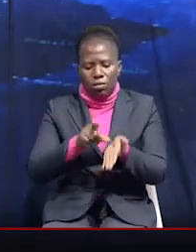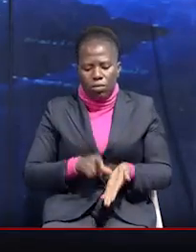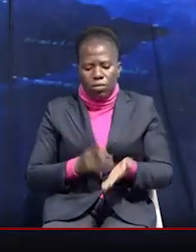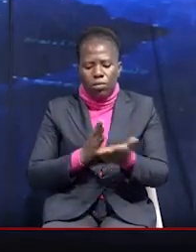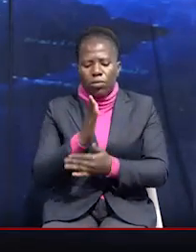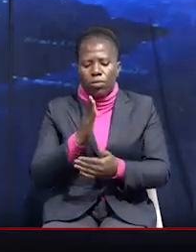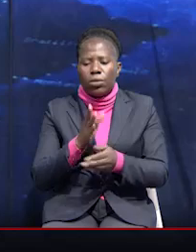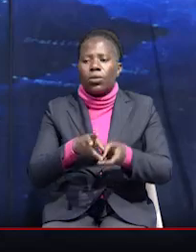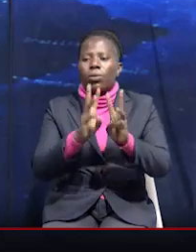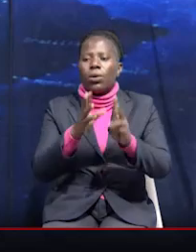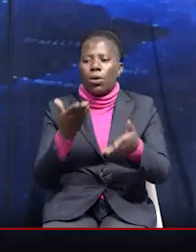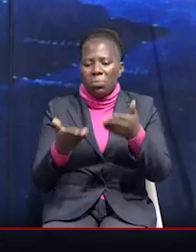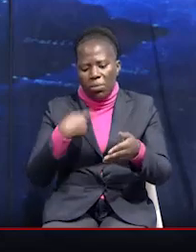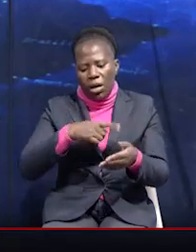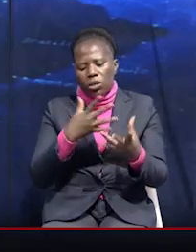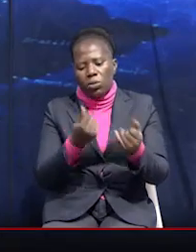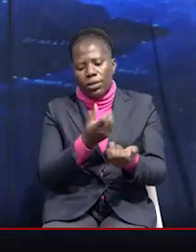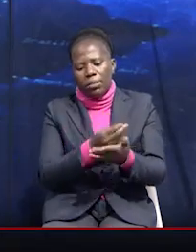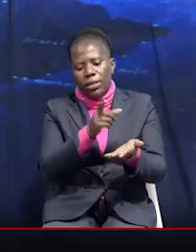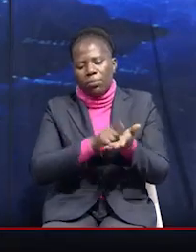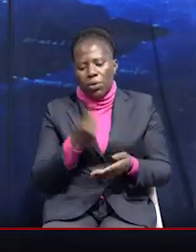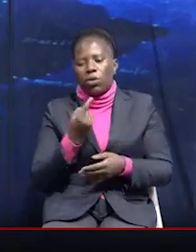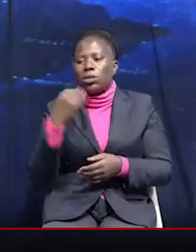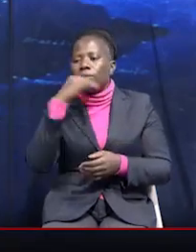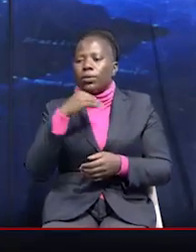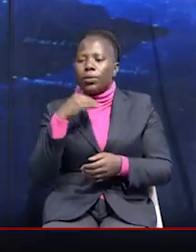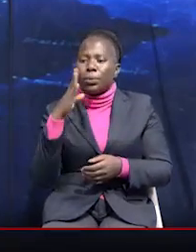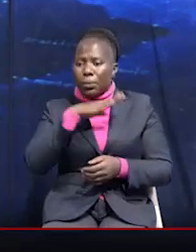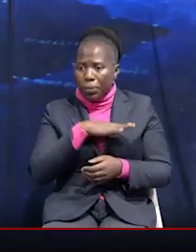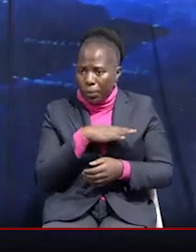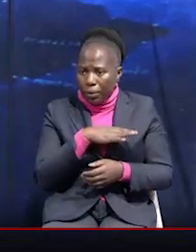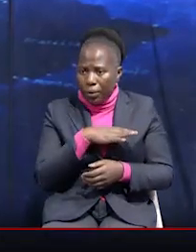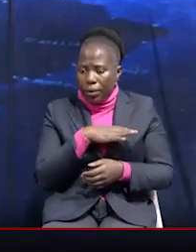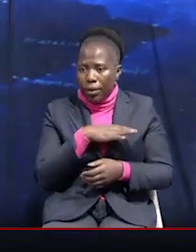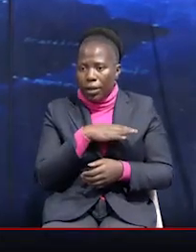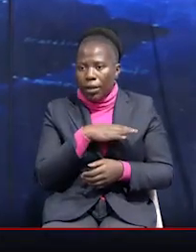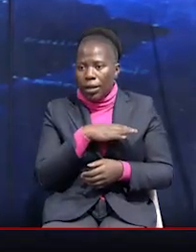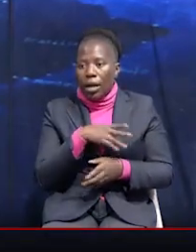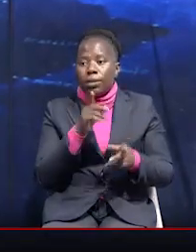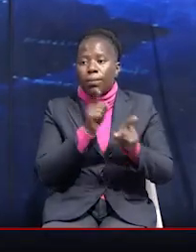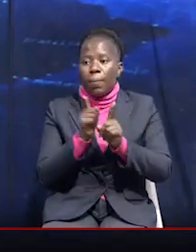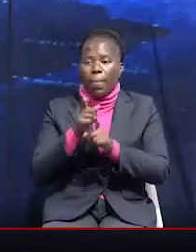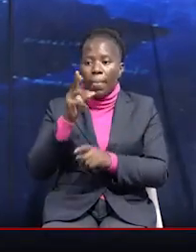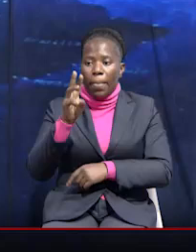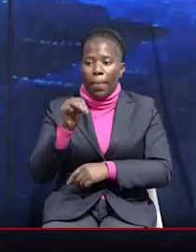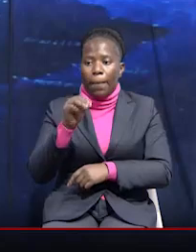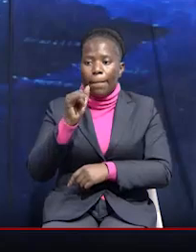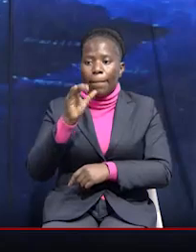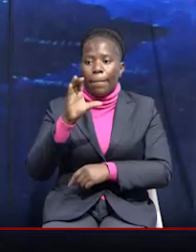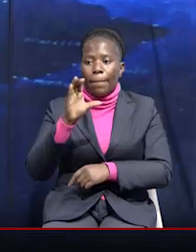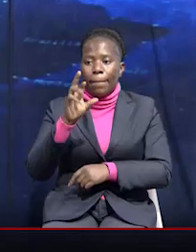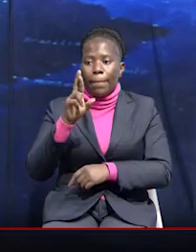want to borrow for consumption? So going in the future, even just basically from the macro macroeconomic perspective, I